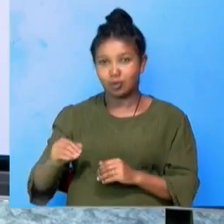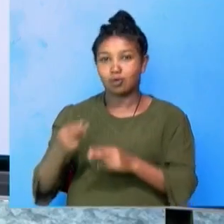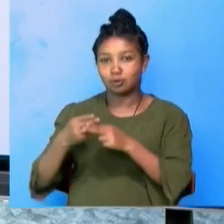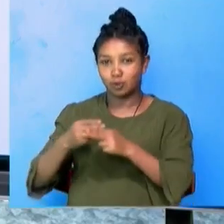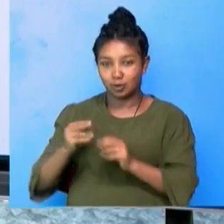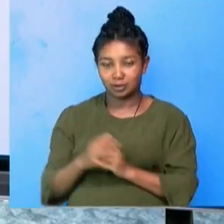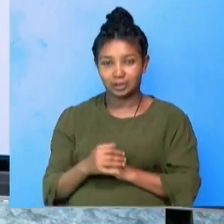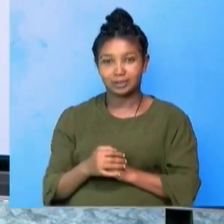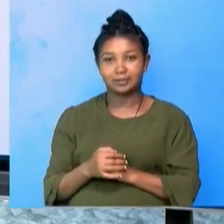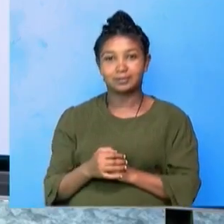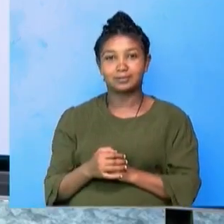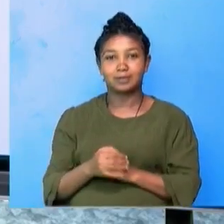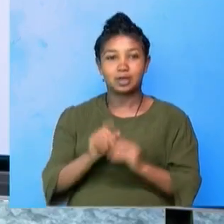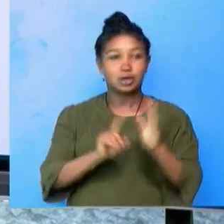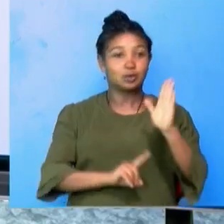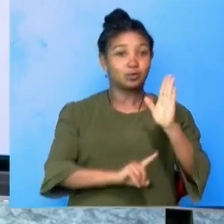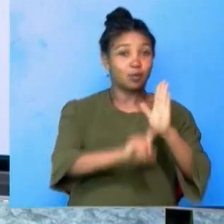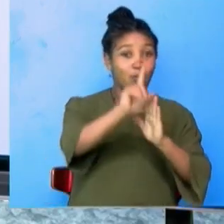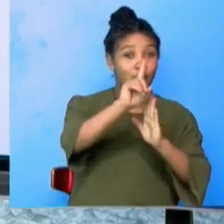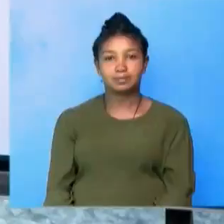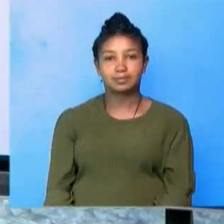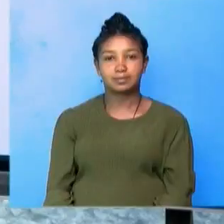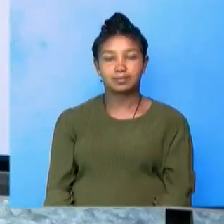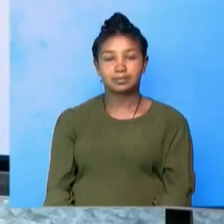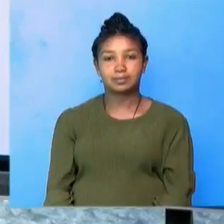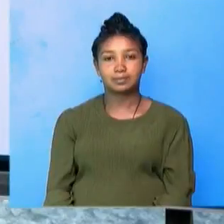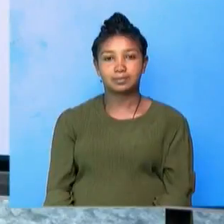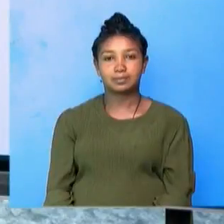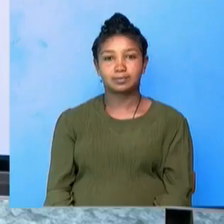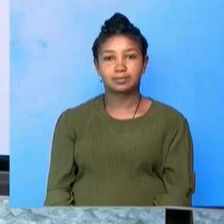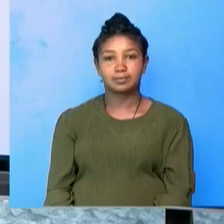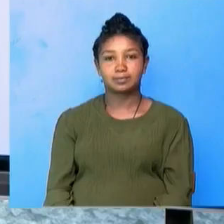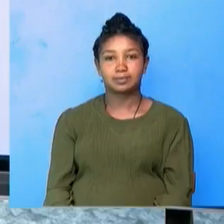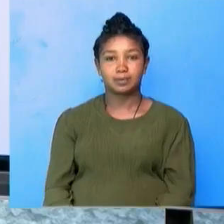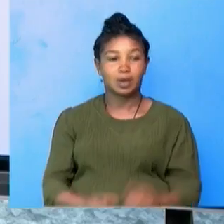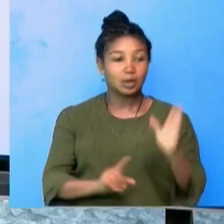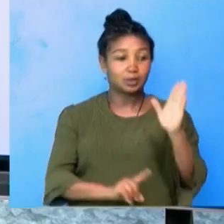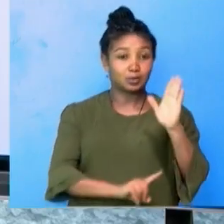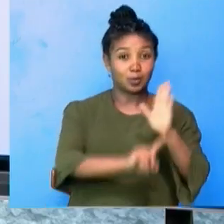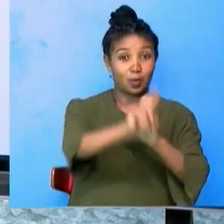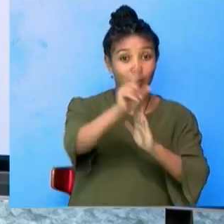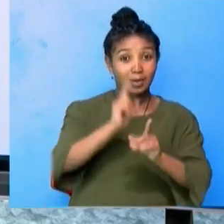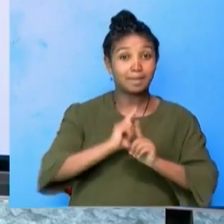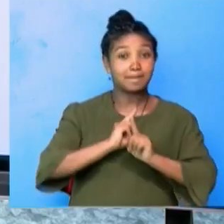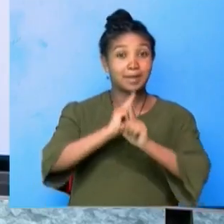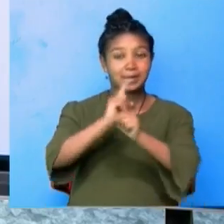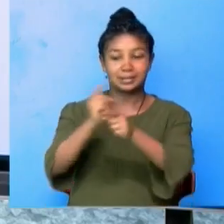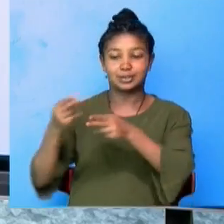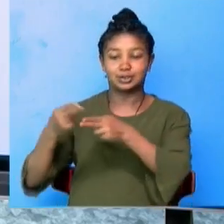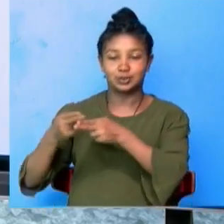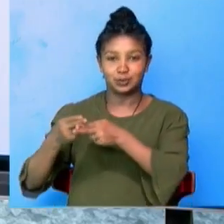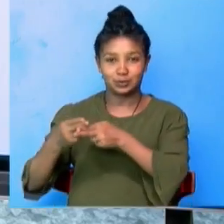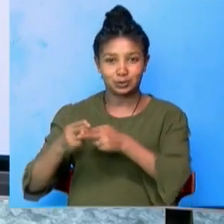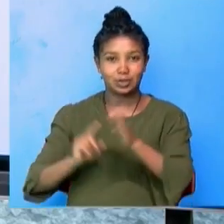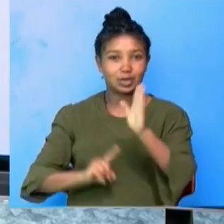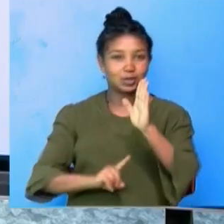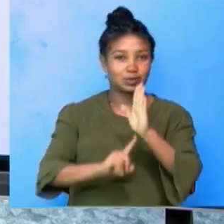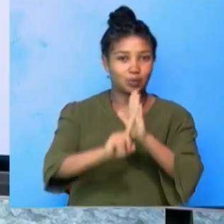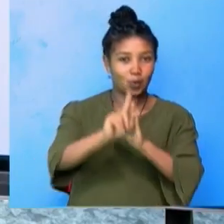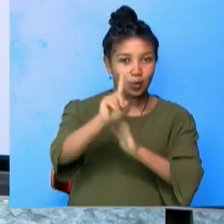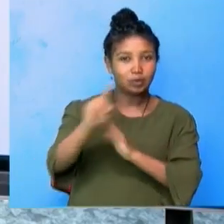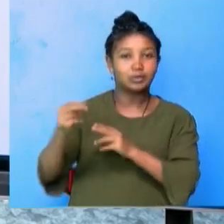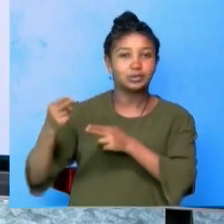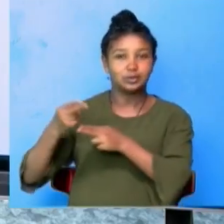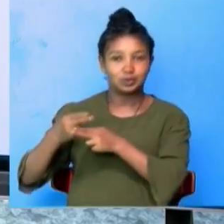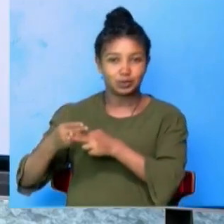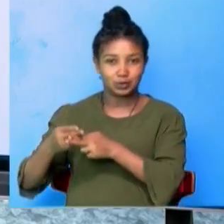say tall, short. Let us say tall, short. Tall,